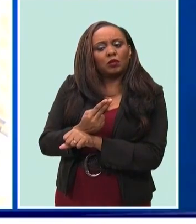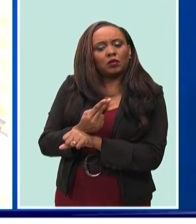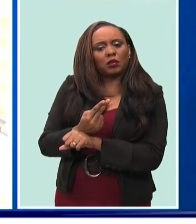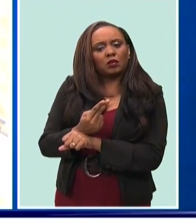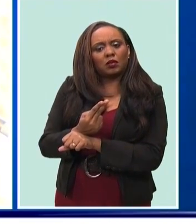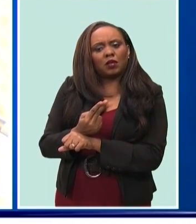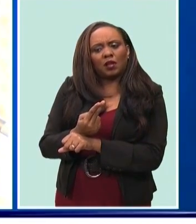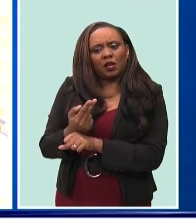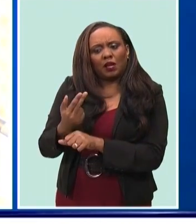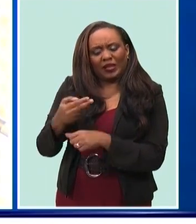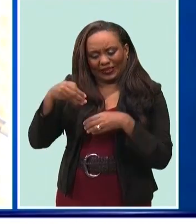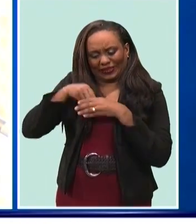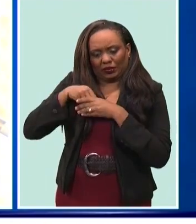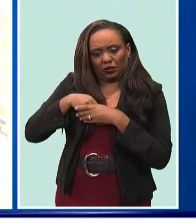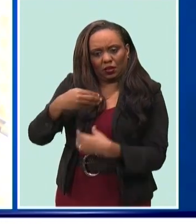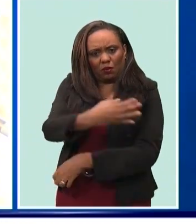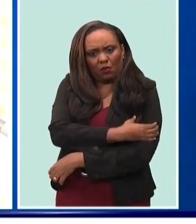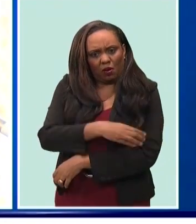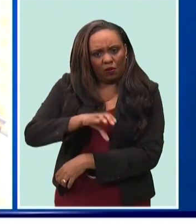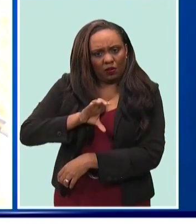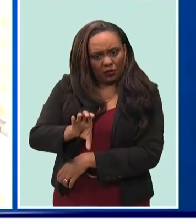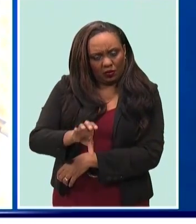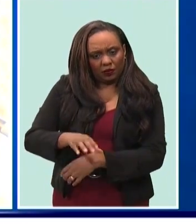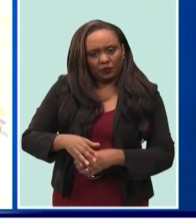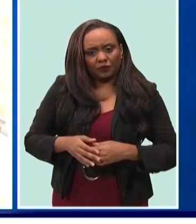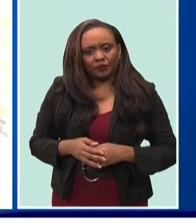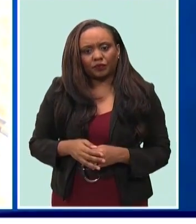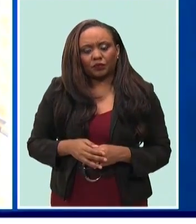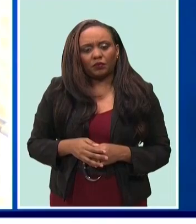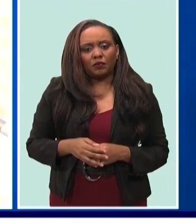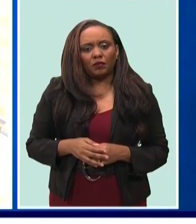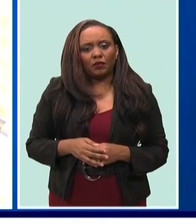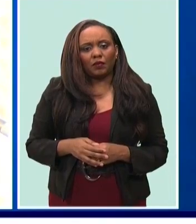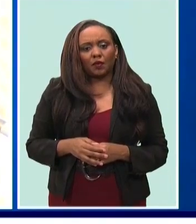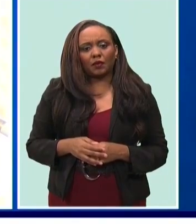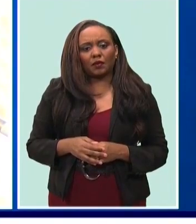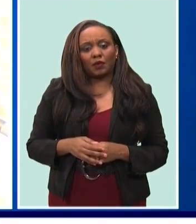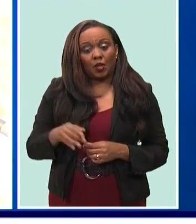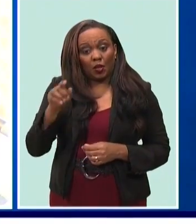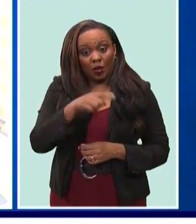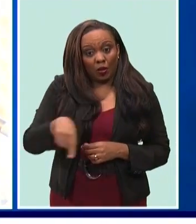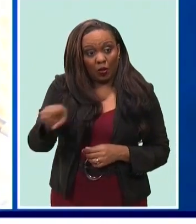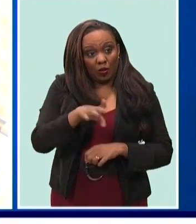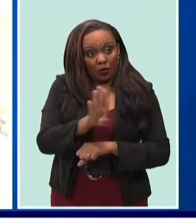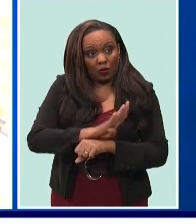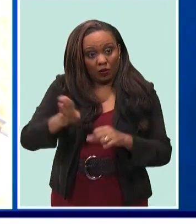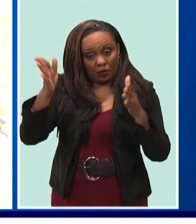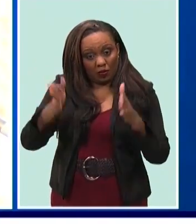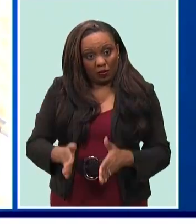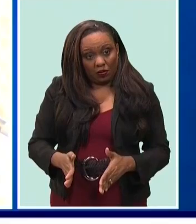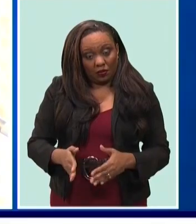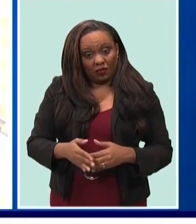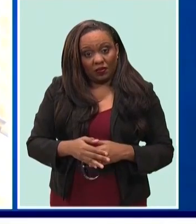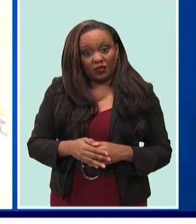empowerment. You have to believe in the fact that you as a Barbadian, that you